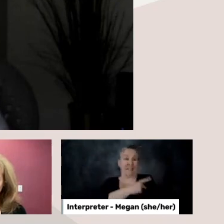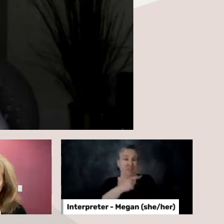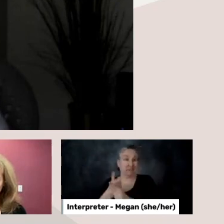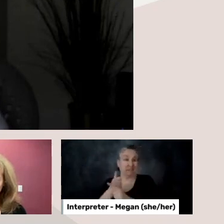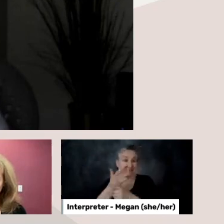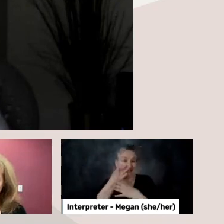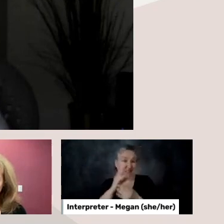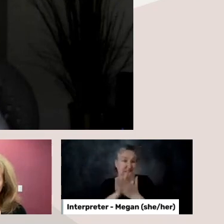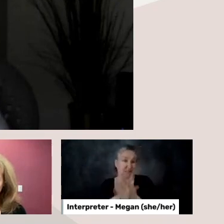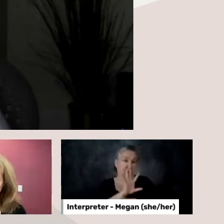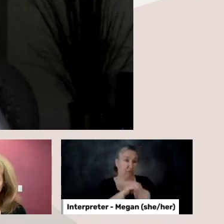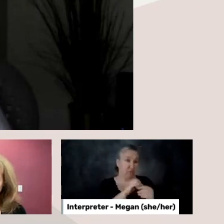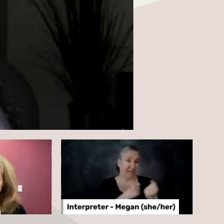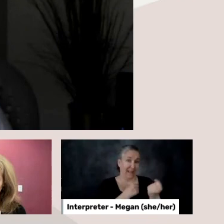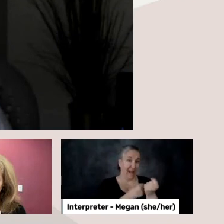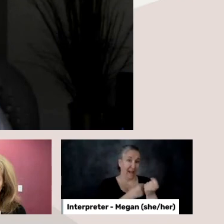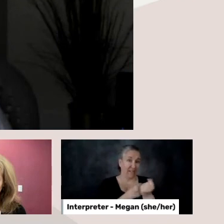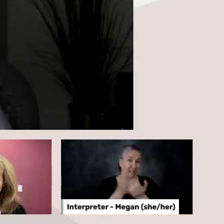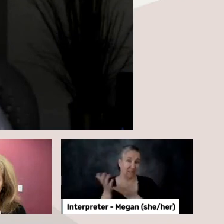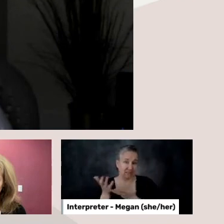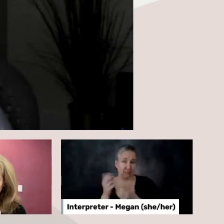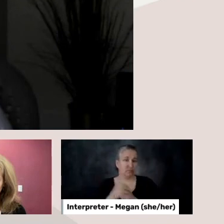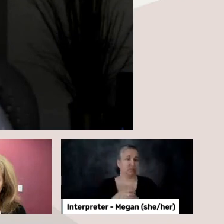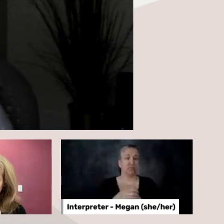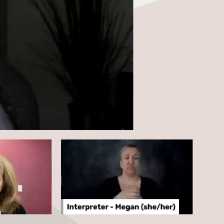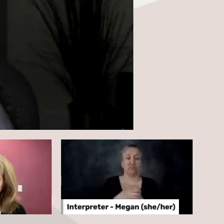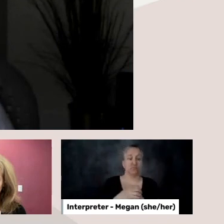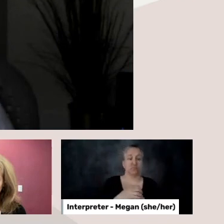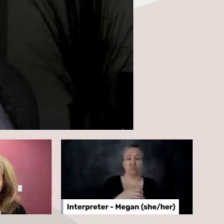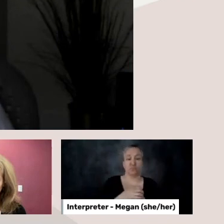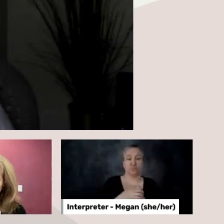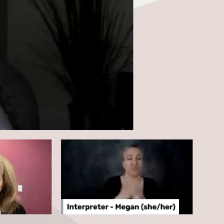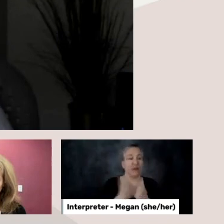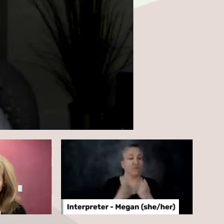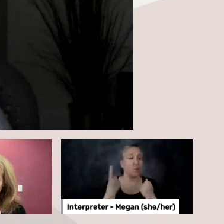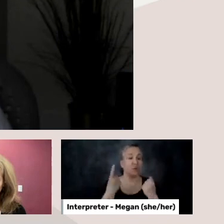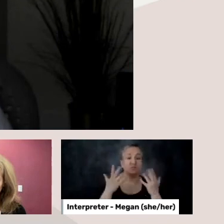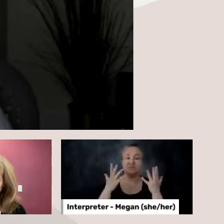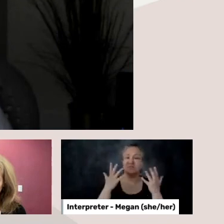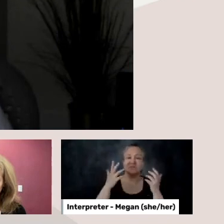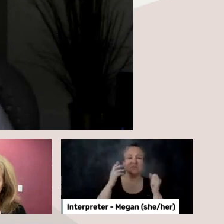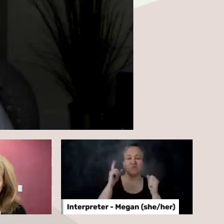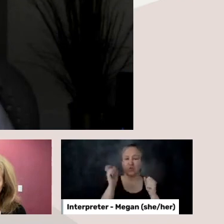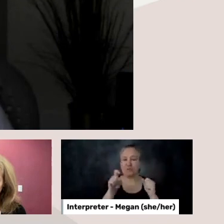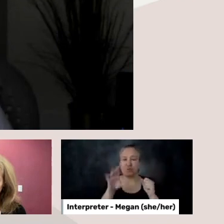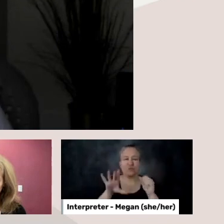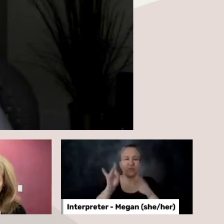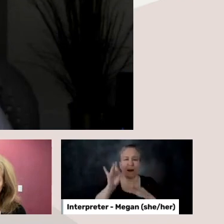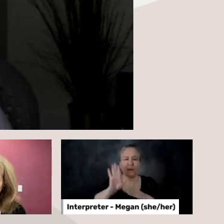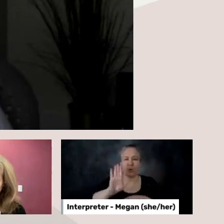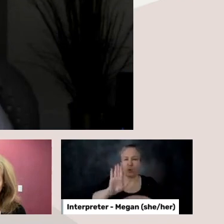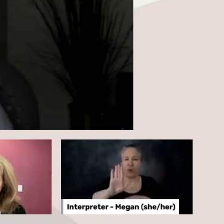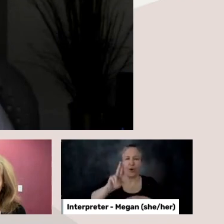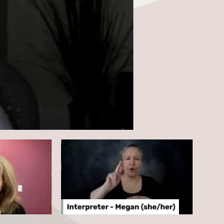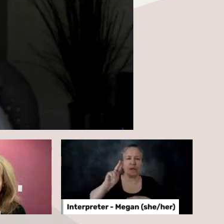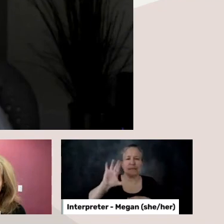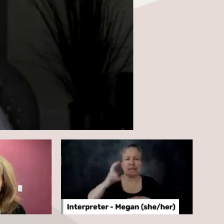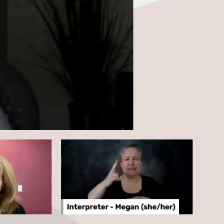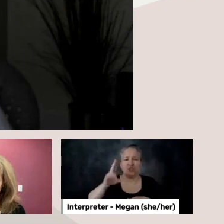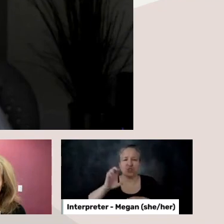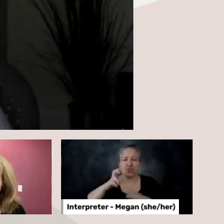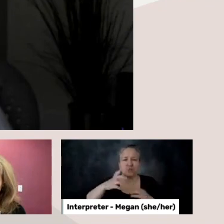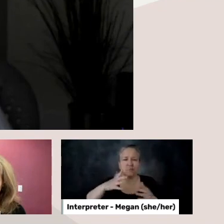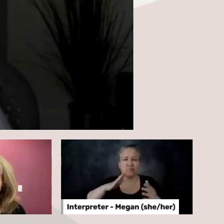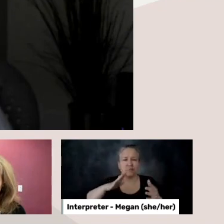being involved in advocacy, it's everyone, like, you have to find your niche. Like, what is